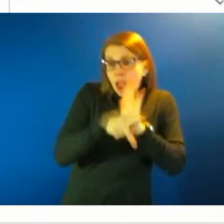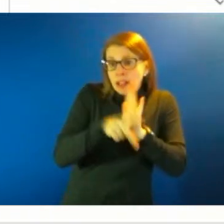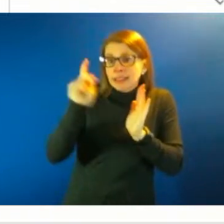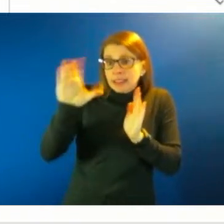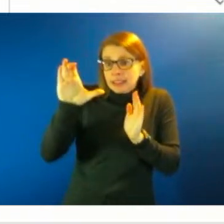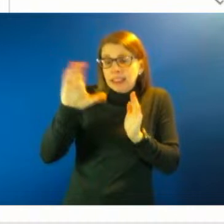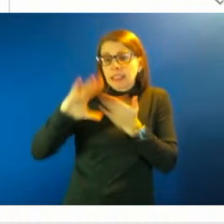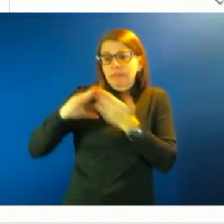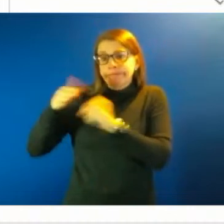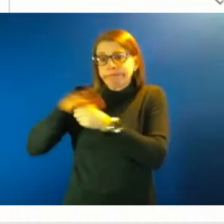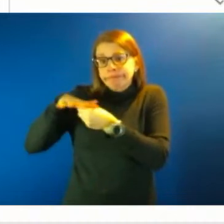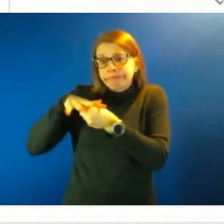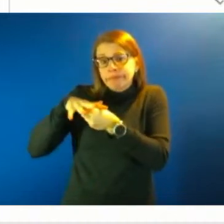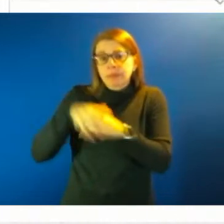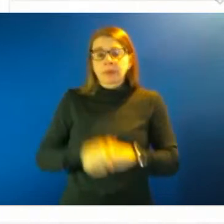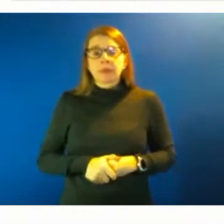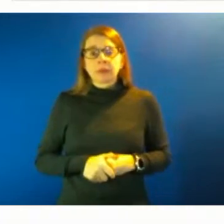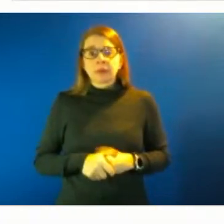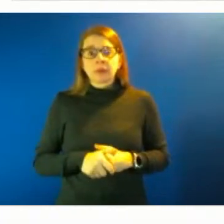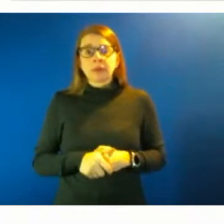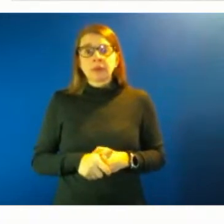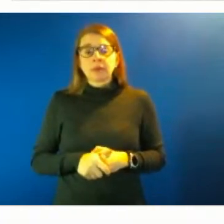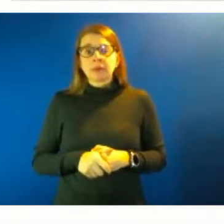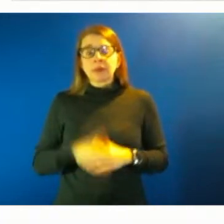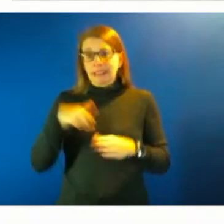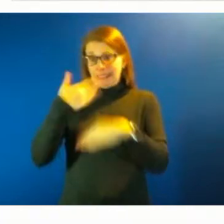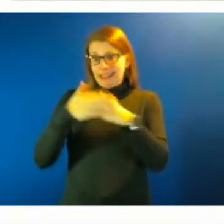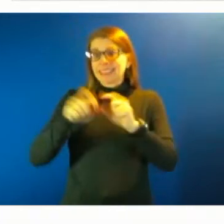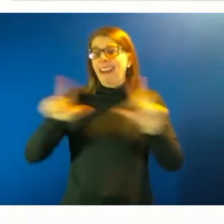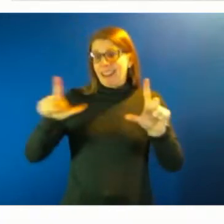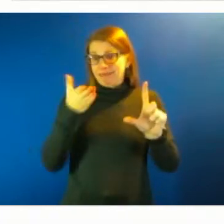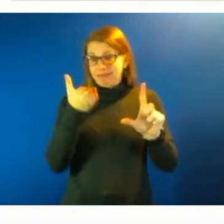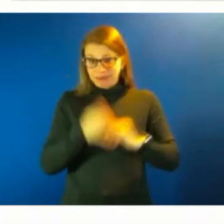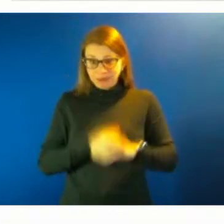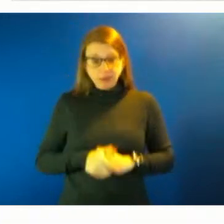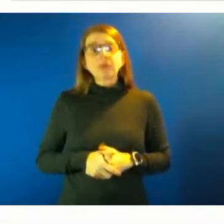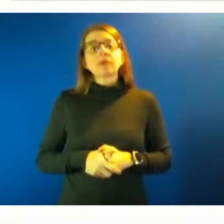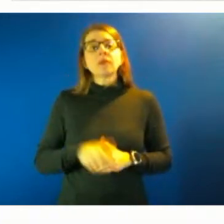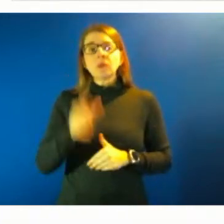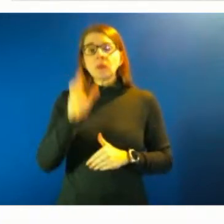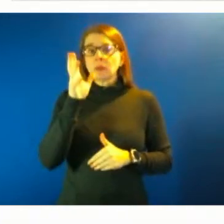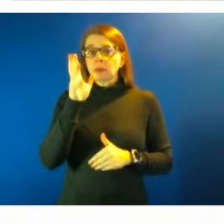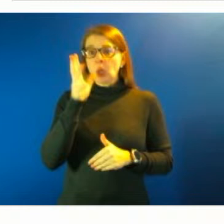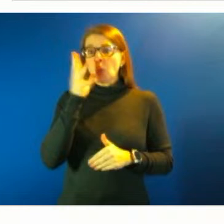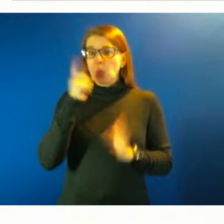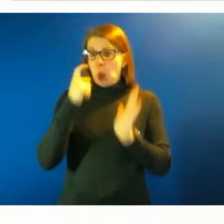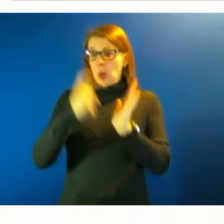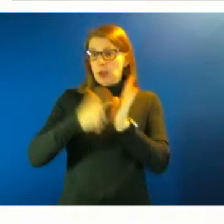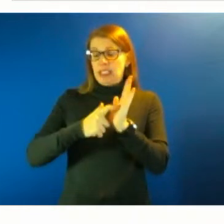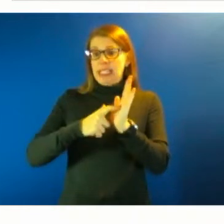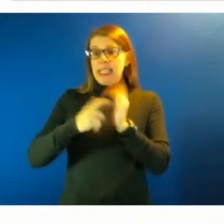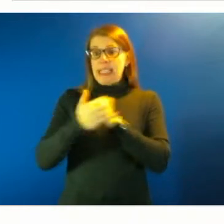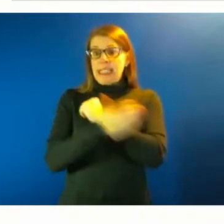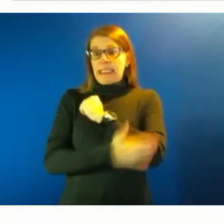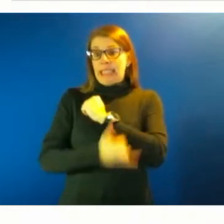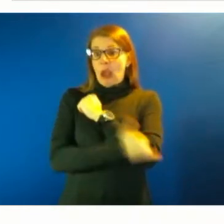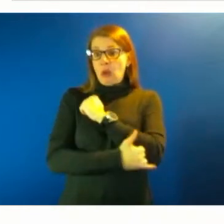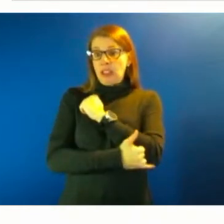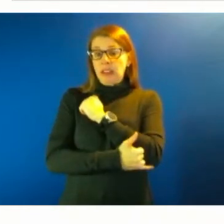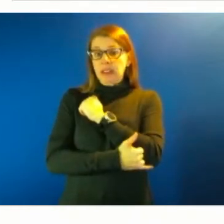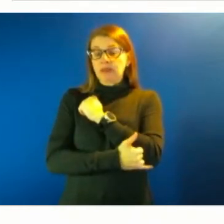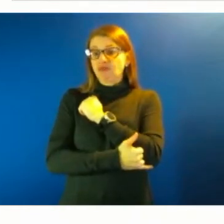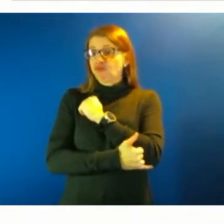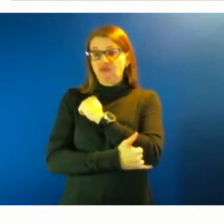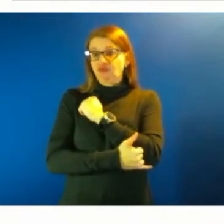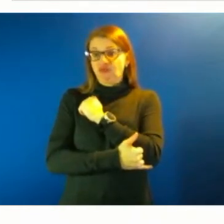area. And that's going to be on the next slide. And so you'll see that in counties that did not implement